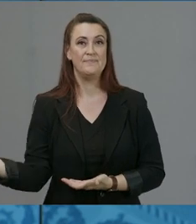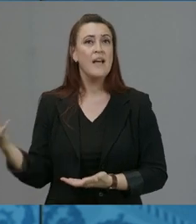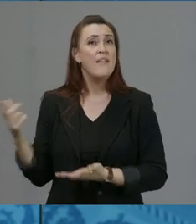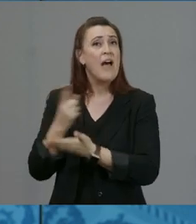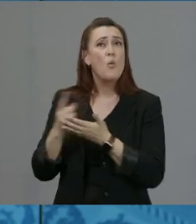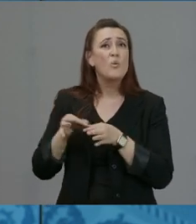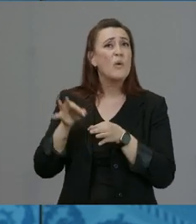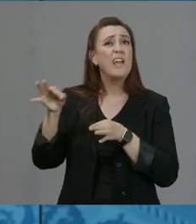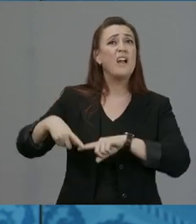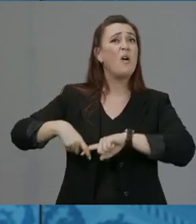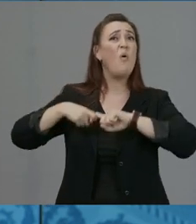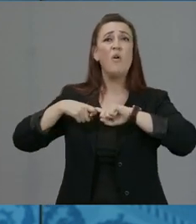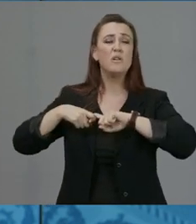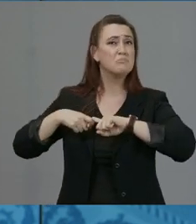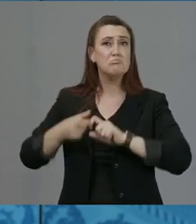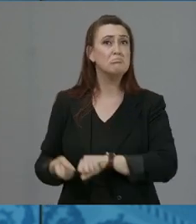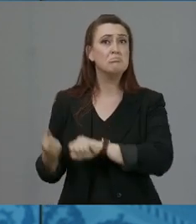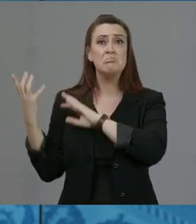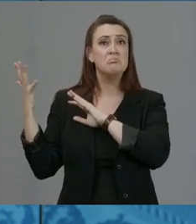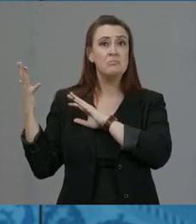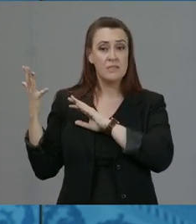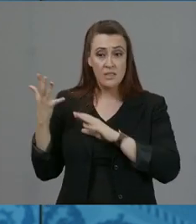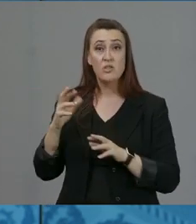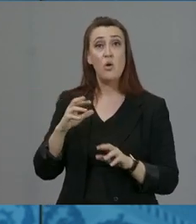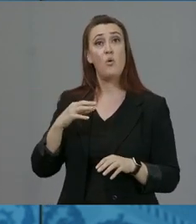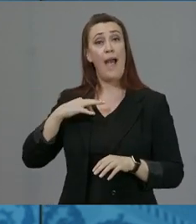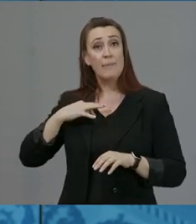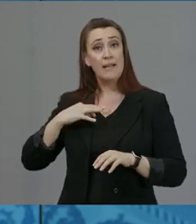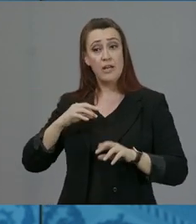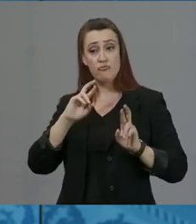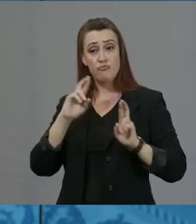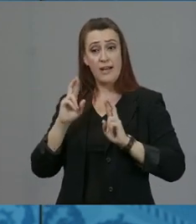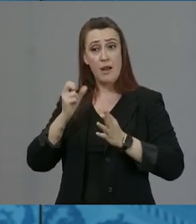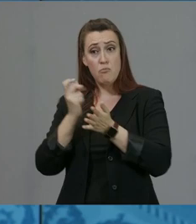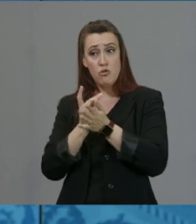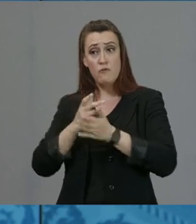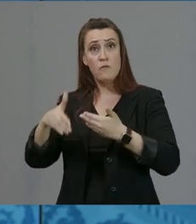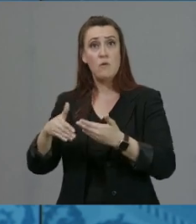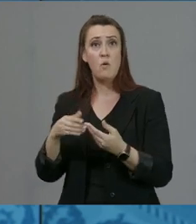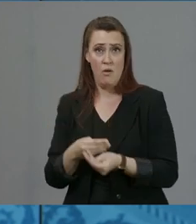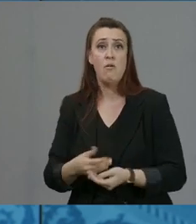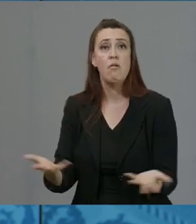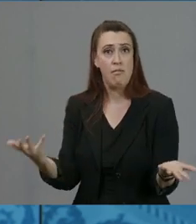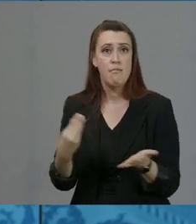They will happen right along with your application and the appropriate procedure.